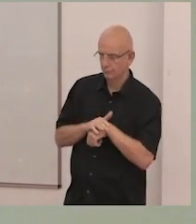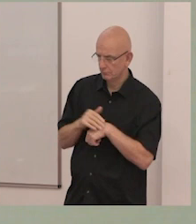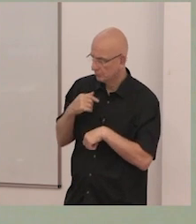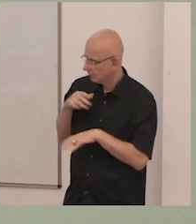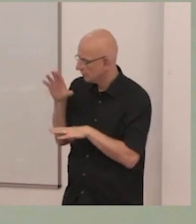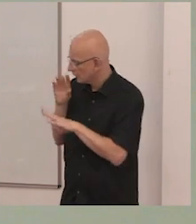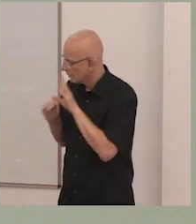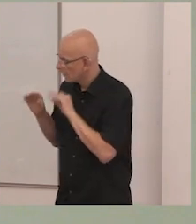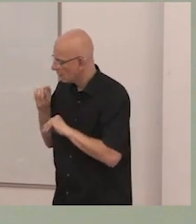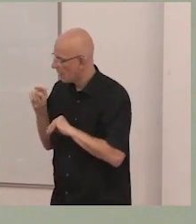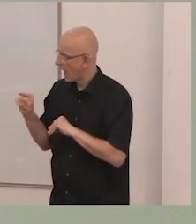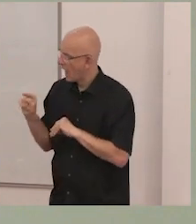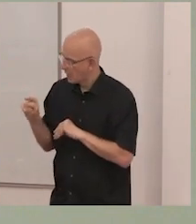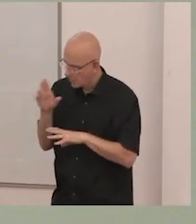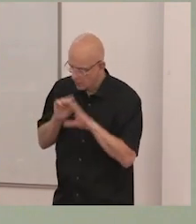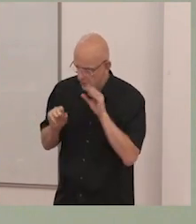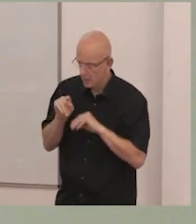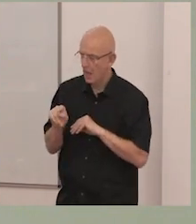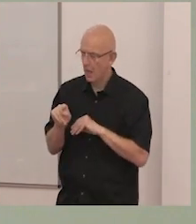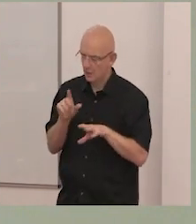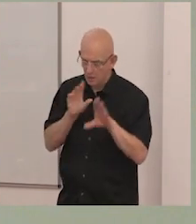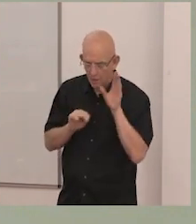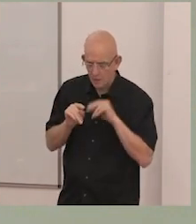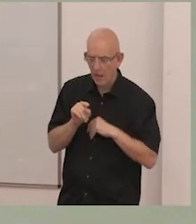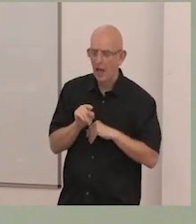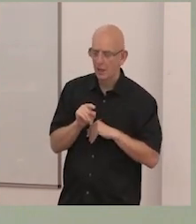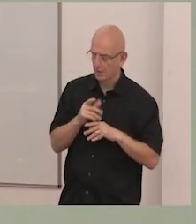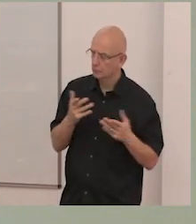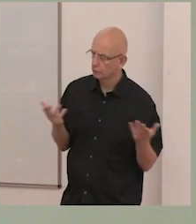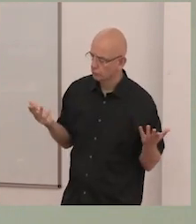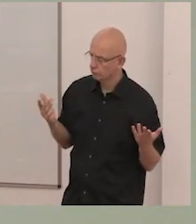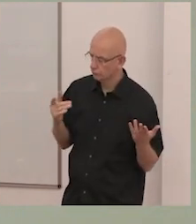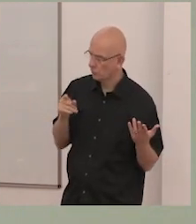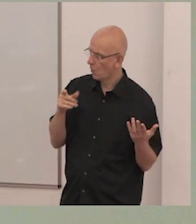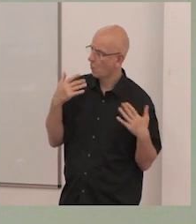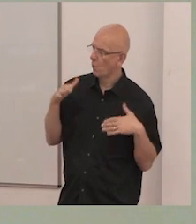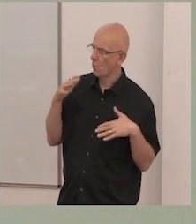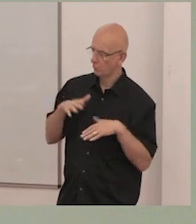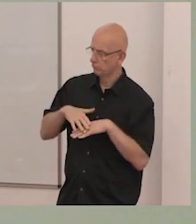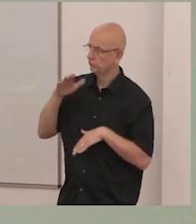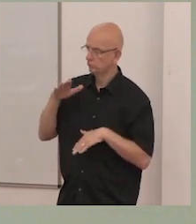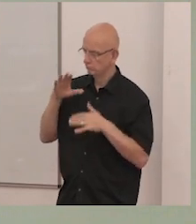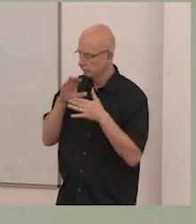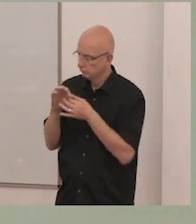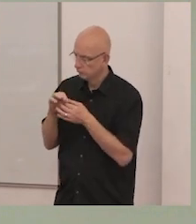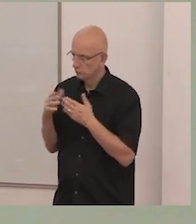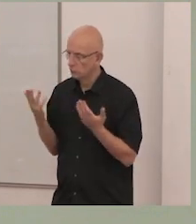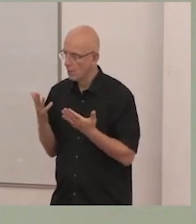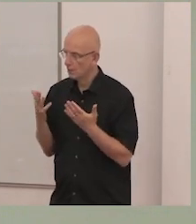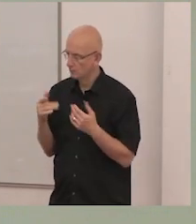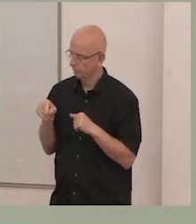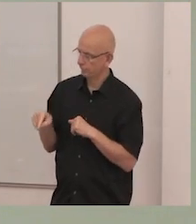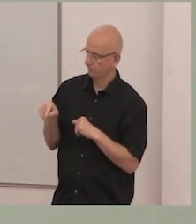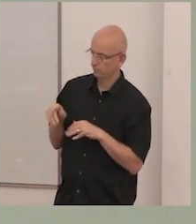To come maybe closer to the issue of children with disabilities, what is important to say that just before